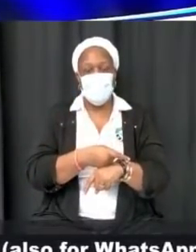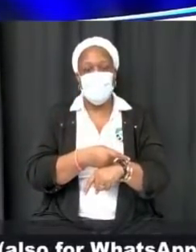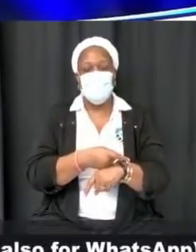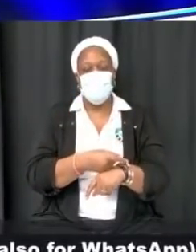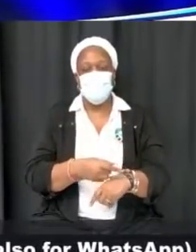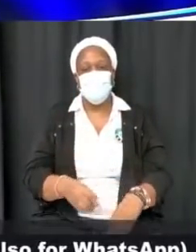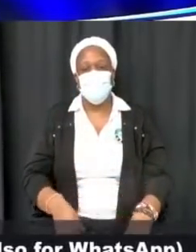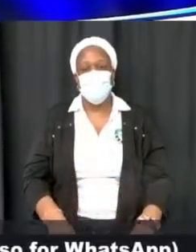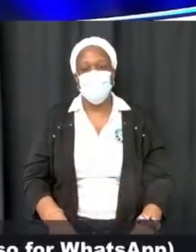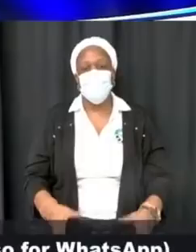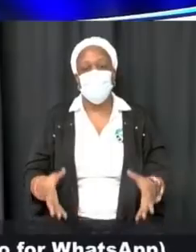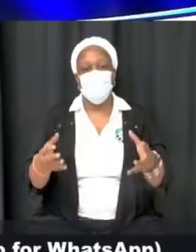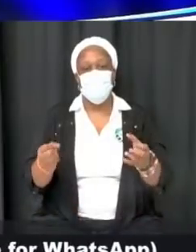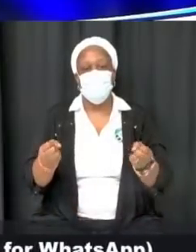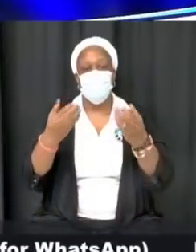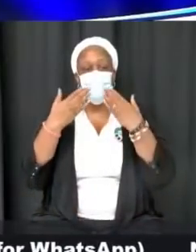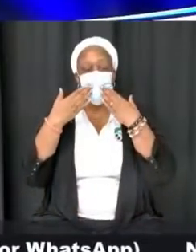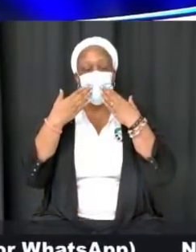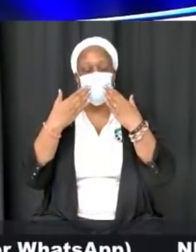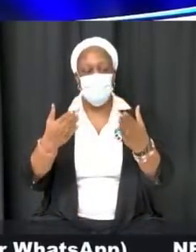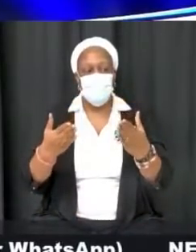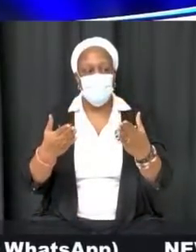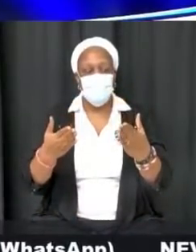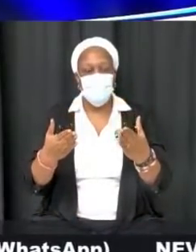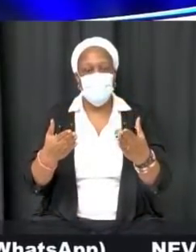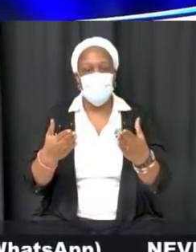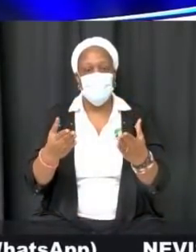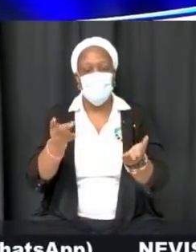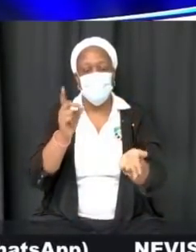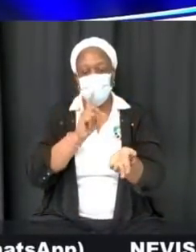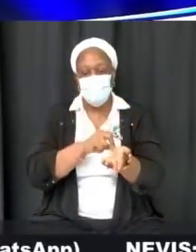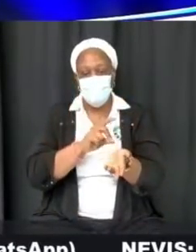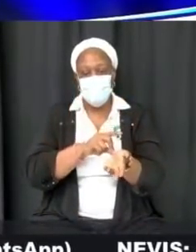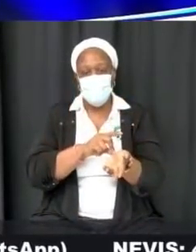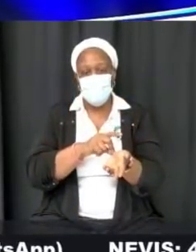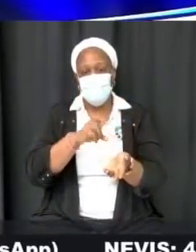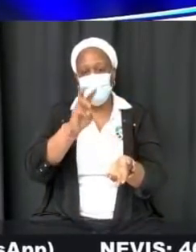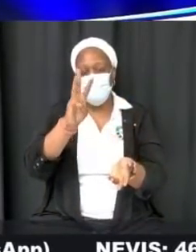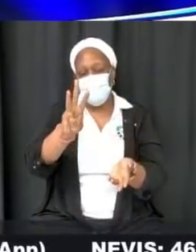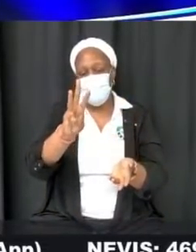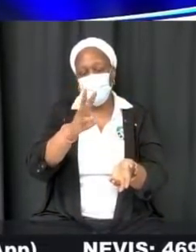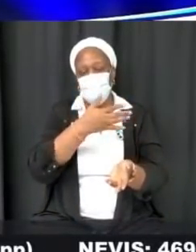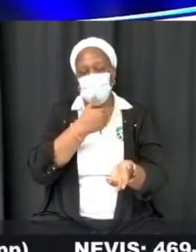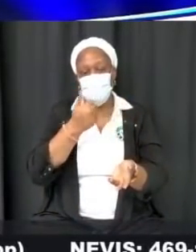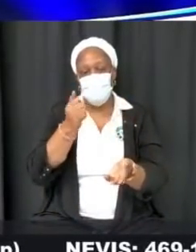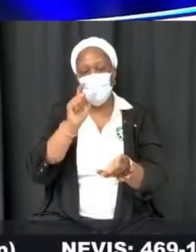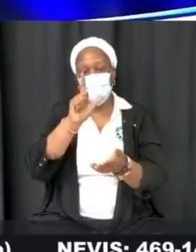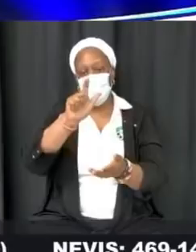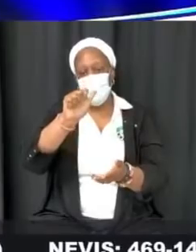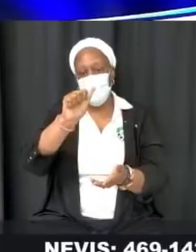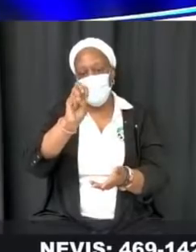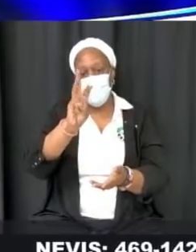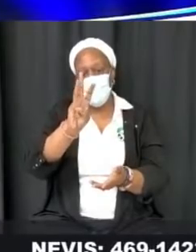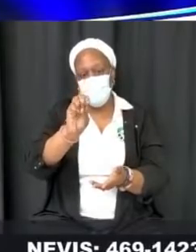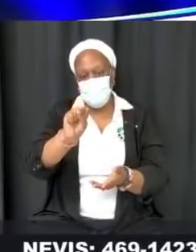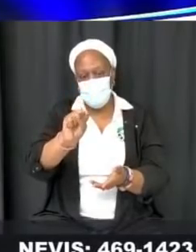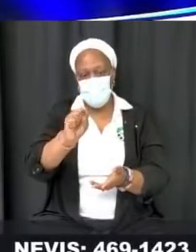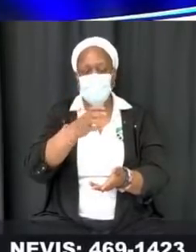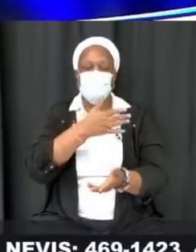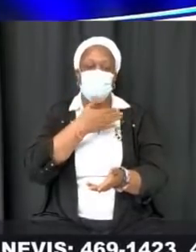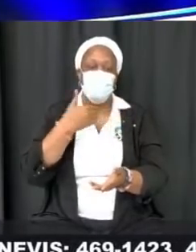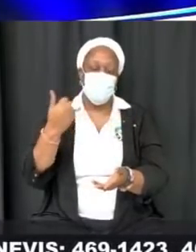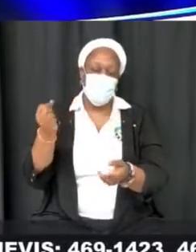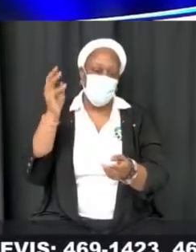Wilkinson, our Medical Chief of Staff, the Chief Medical Officer, Dr. Hazel Laws, the Minister of